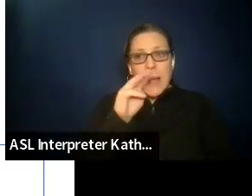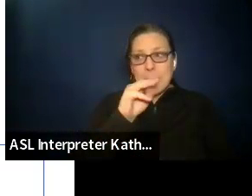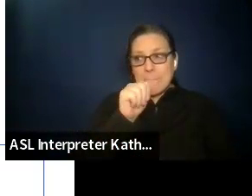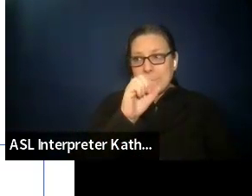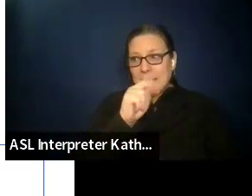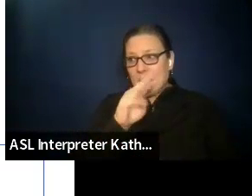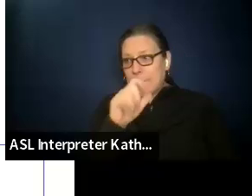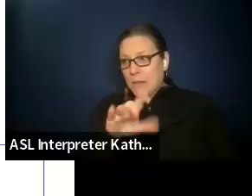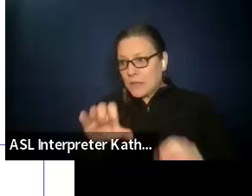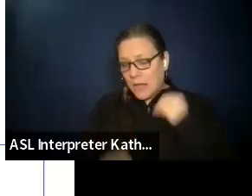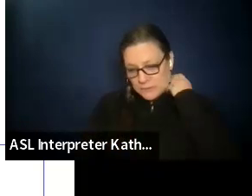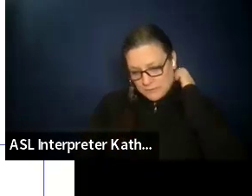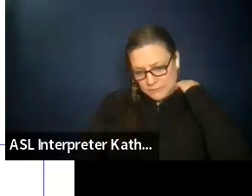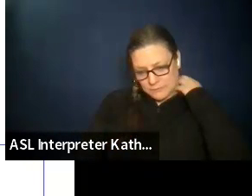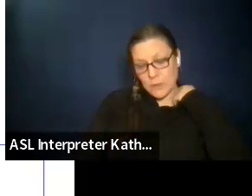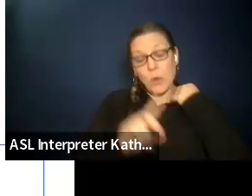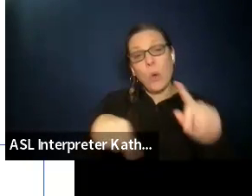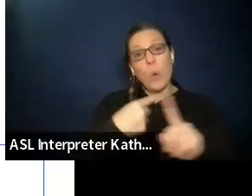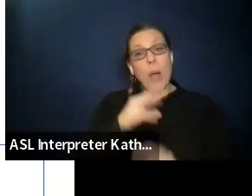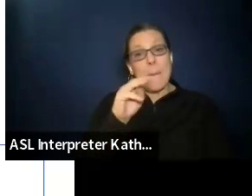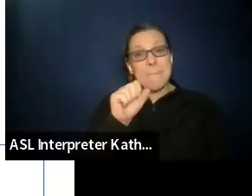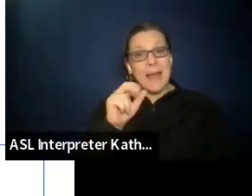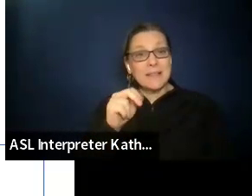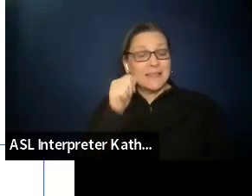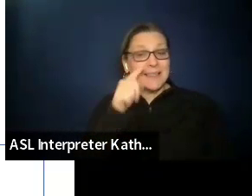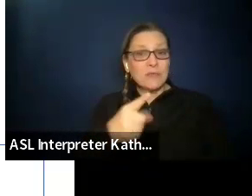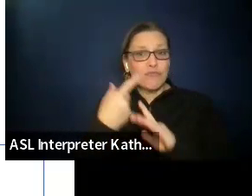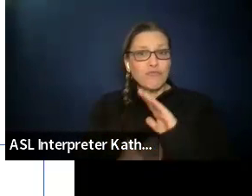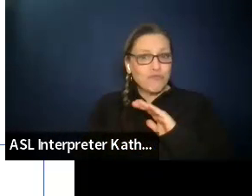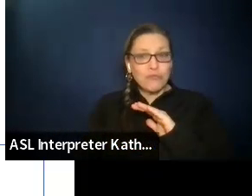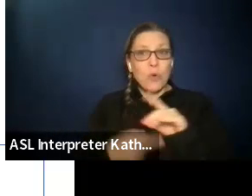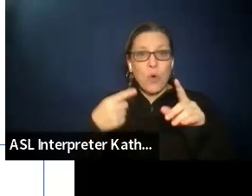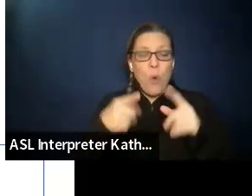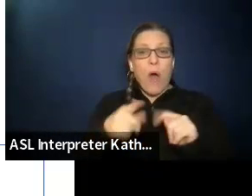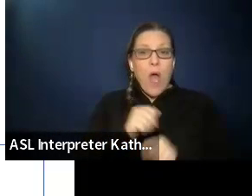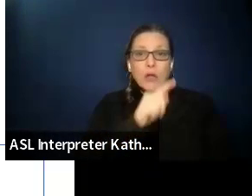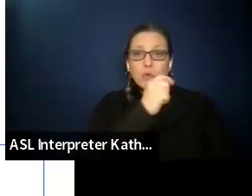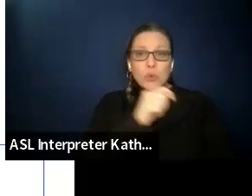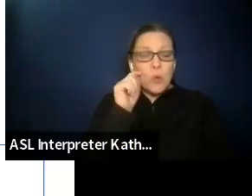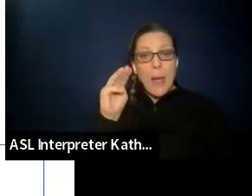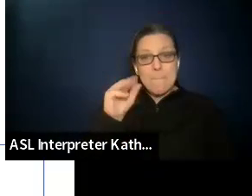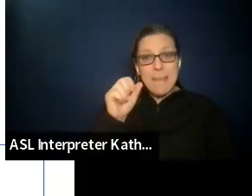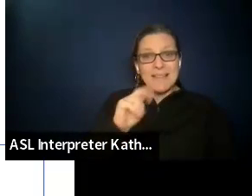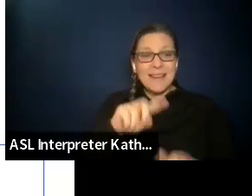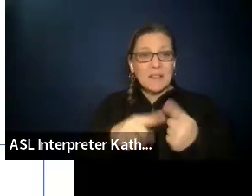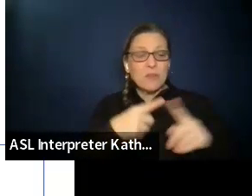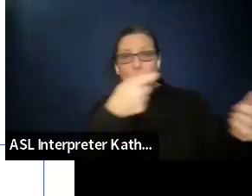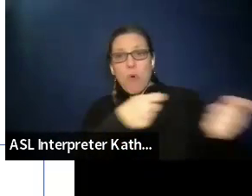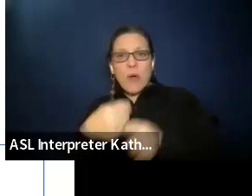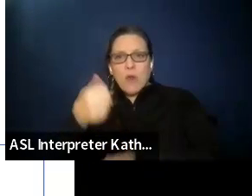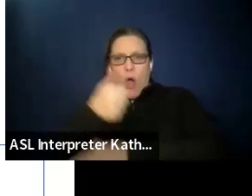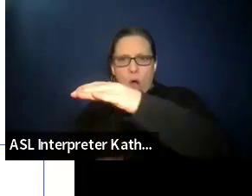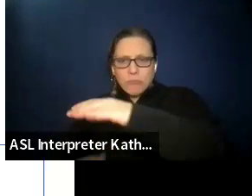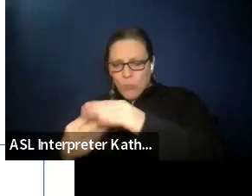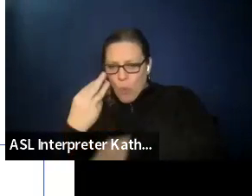does, though. When Mason's sister vanishes while they're trick-or-treating, Mason and his friends are pulled into an